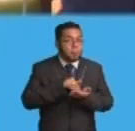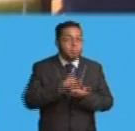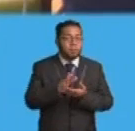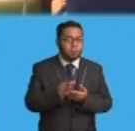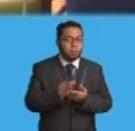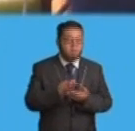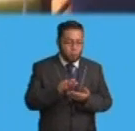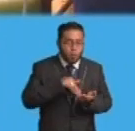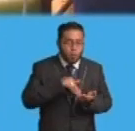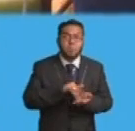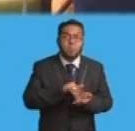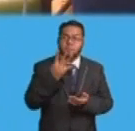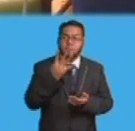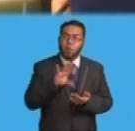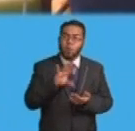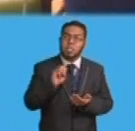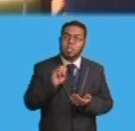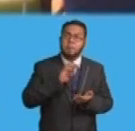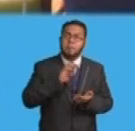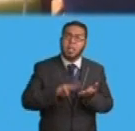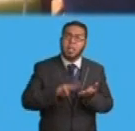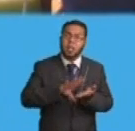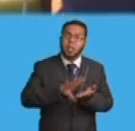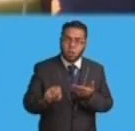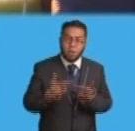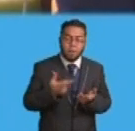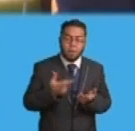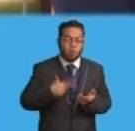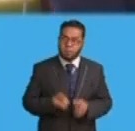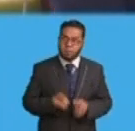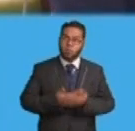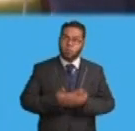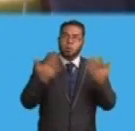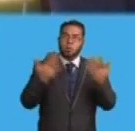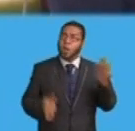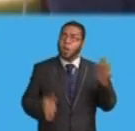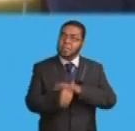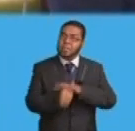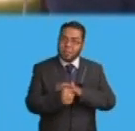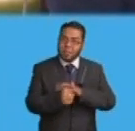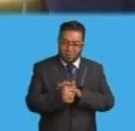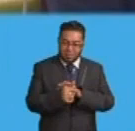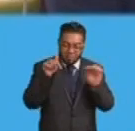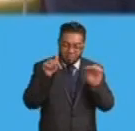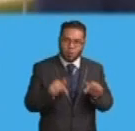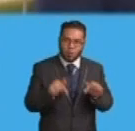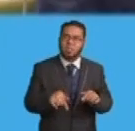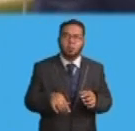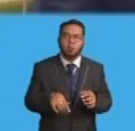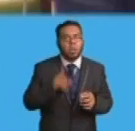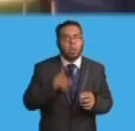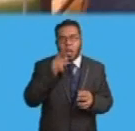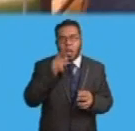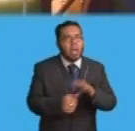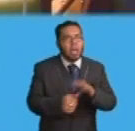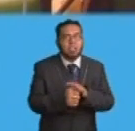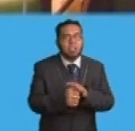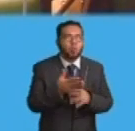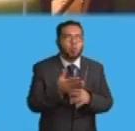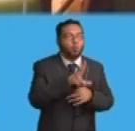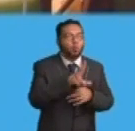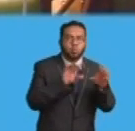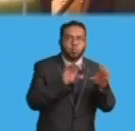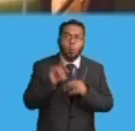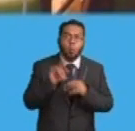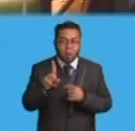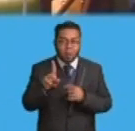million. Because of the huge pressure on accessibility of these vaccines. There are two issues. One is the pricing,